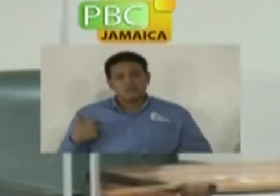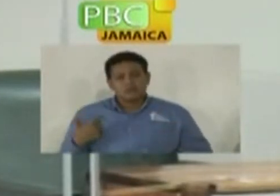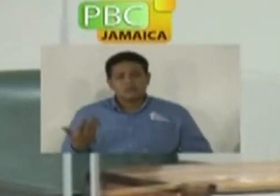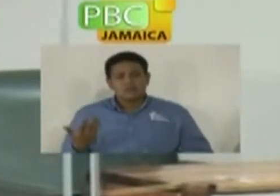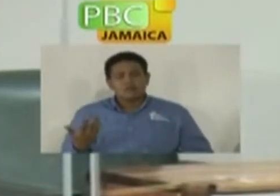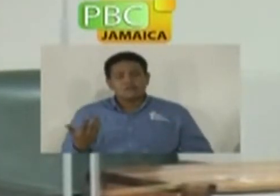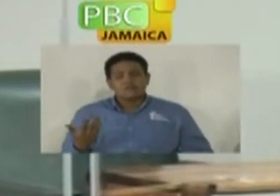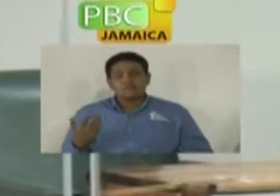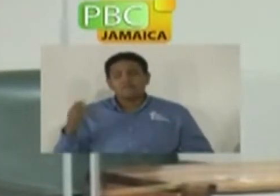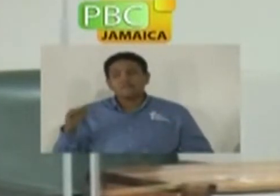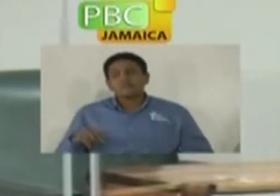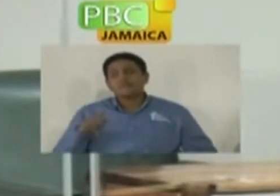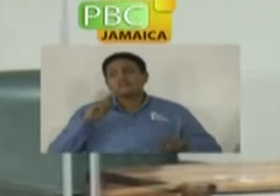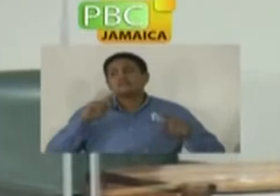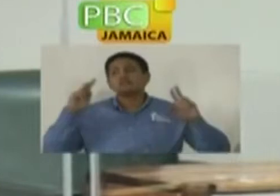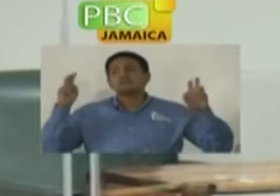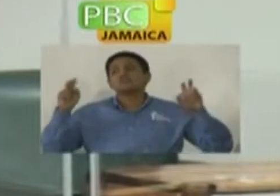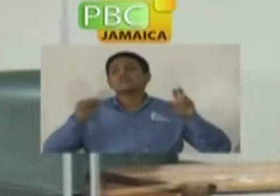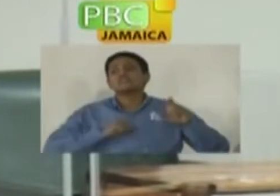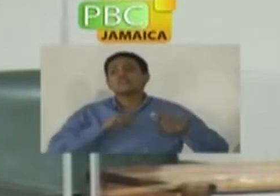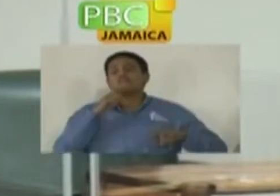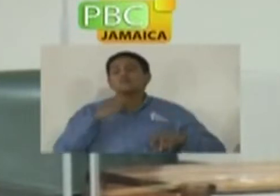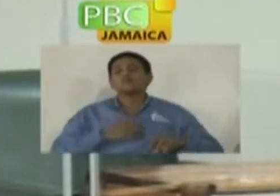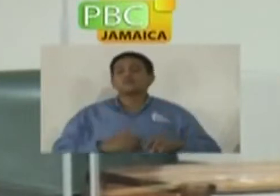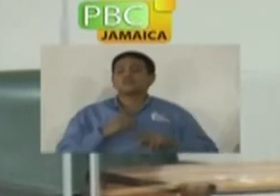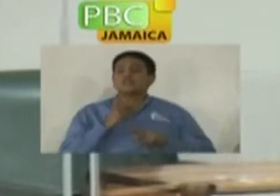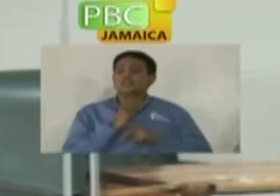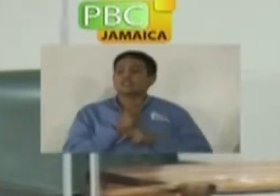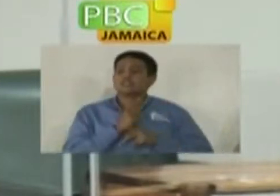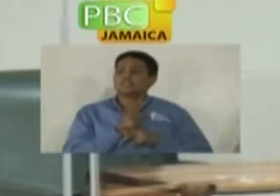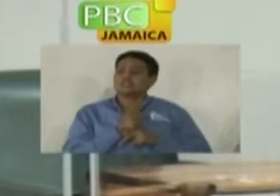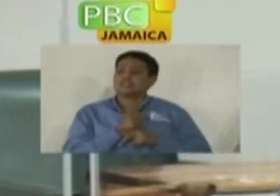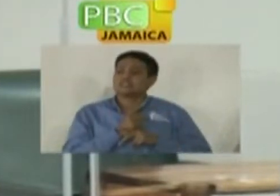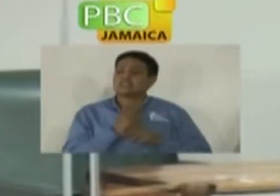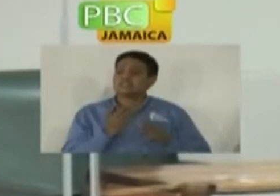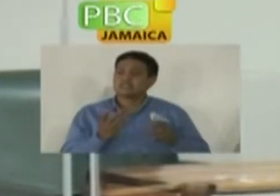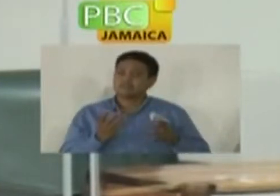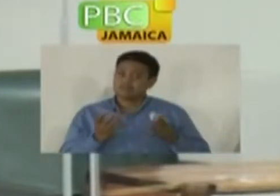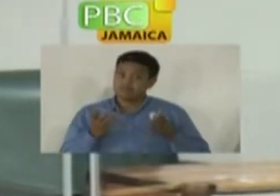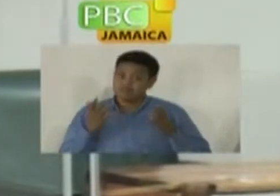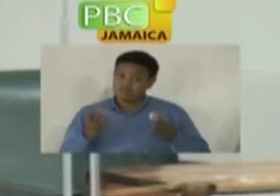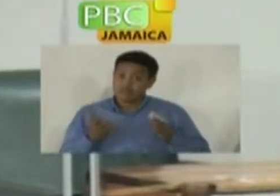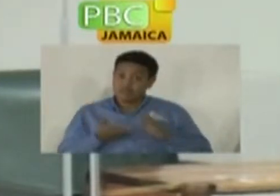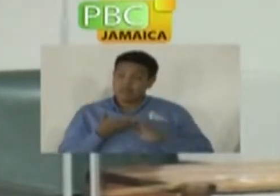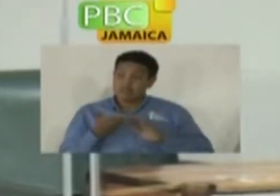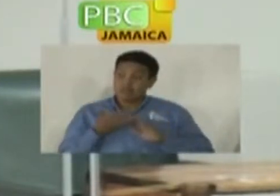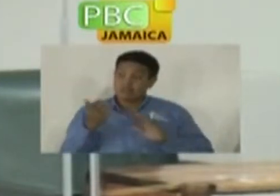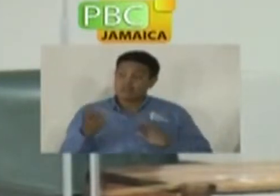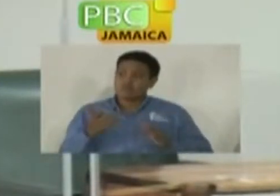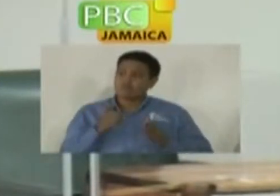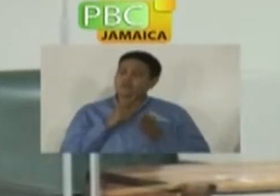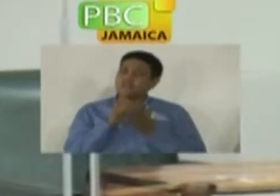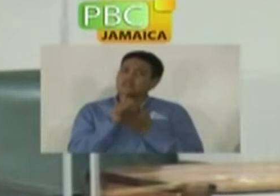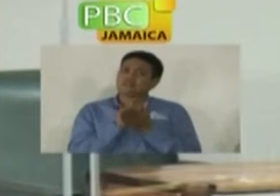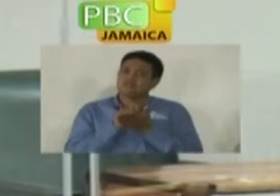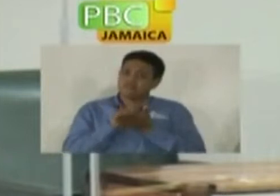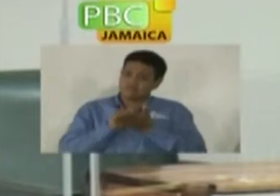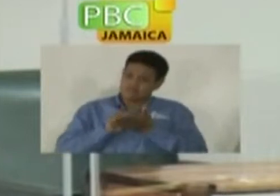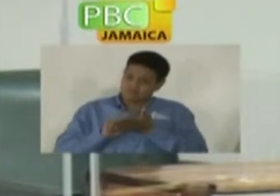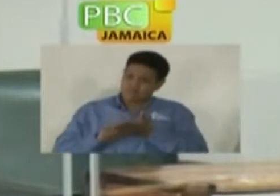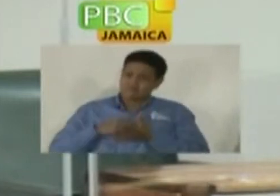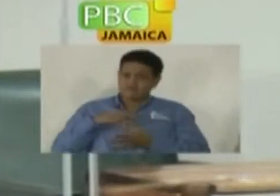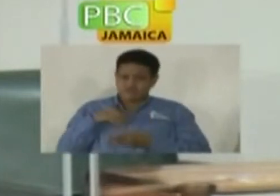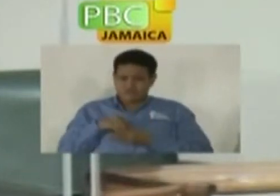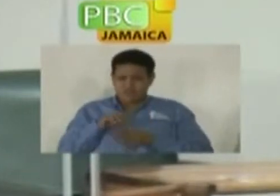that is a matter that I would wish to keep as it is. But as a legislator, thinking about the